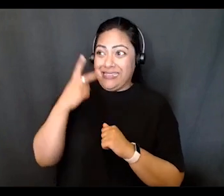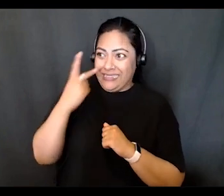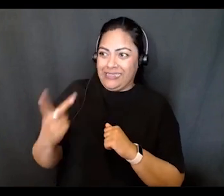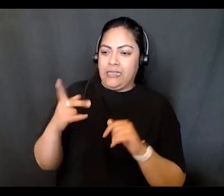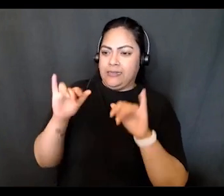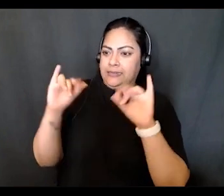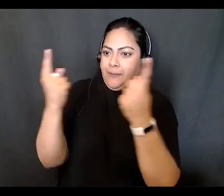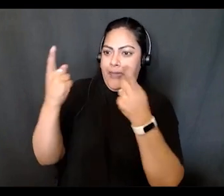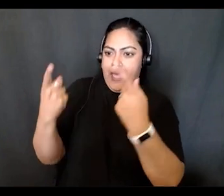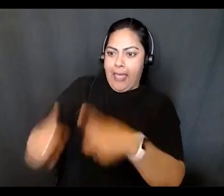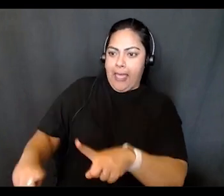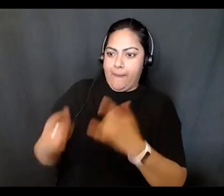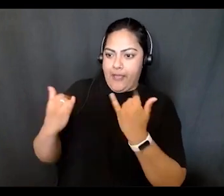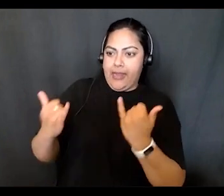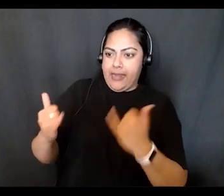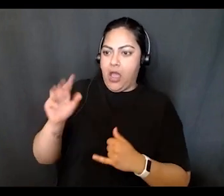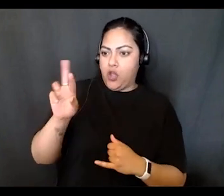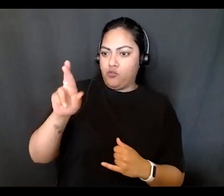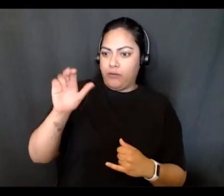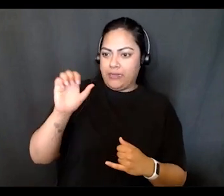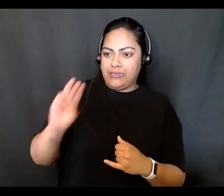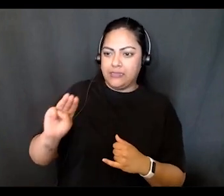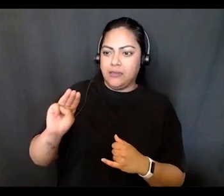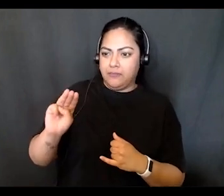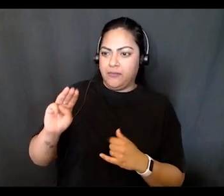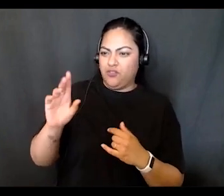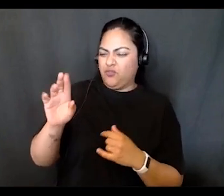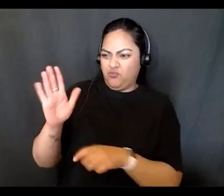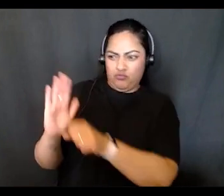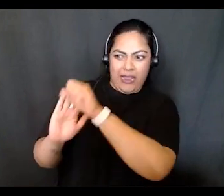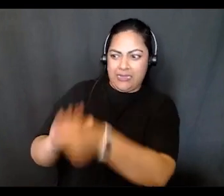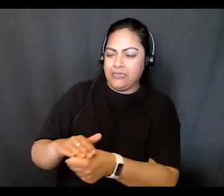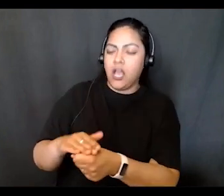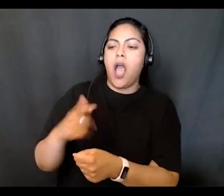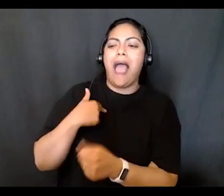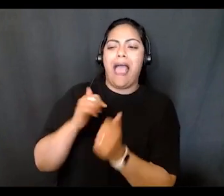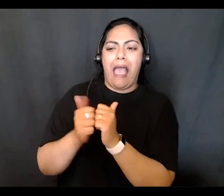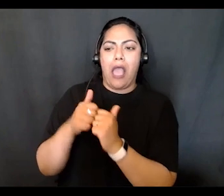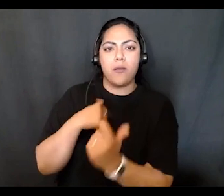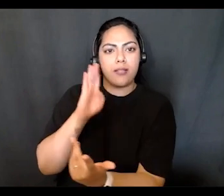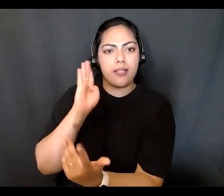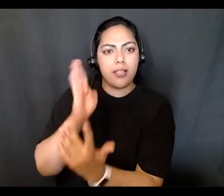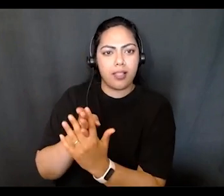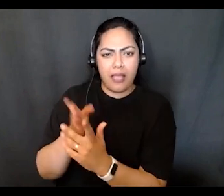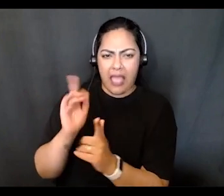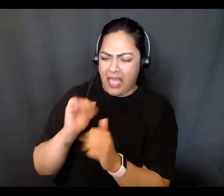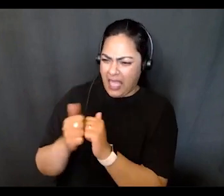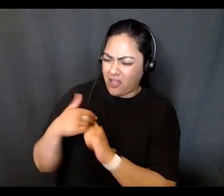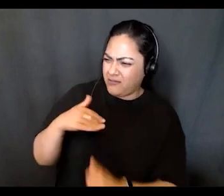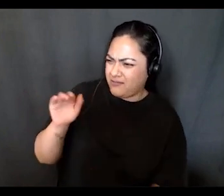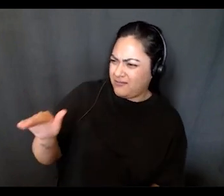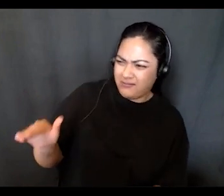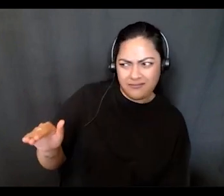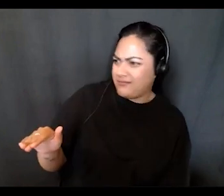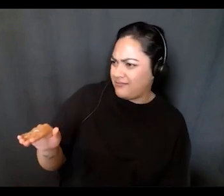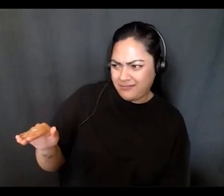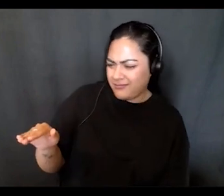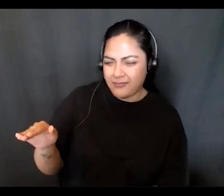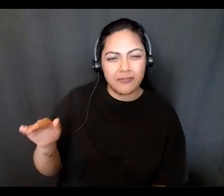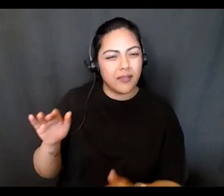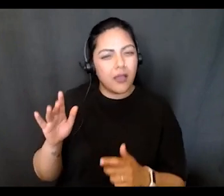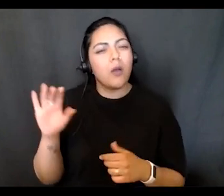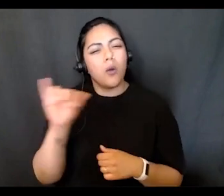is happening, and here's how I'm going to intervene. Here's how I'm going to call it out. We also need to think about how